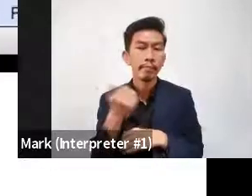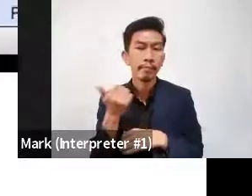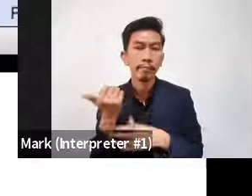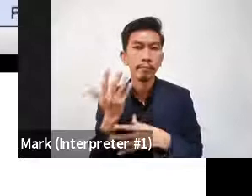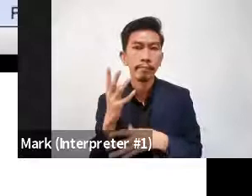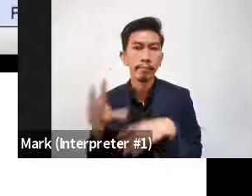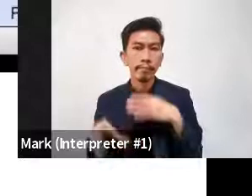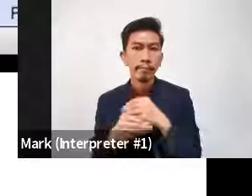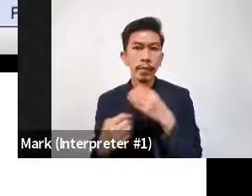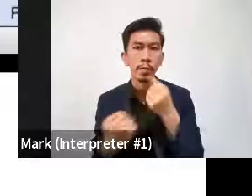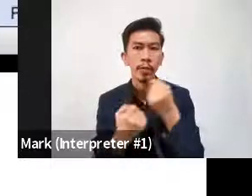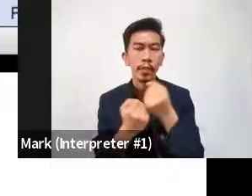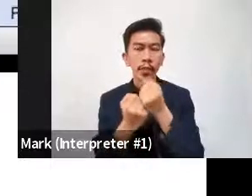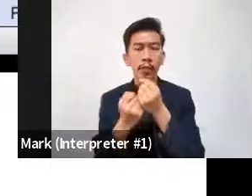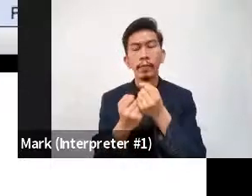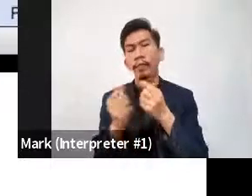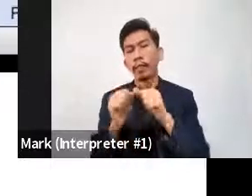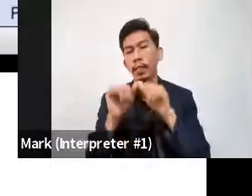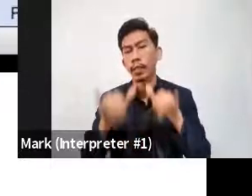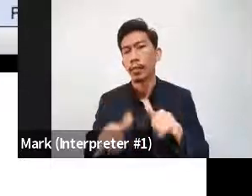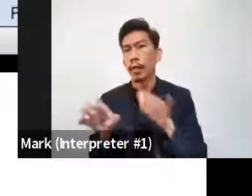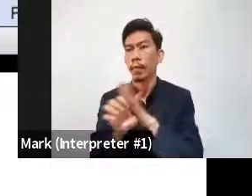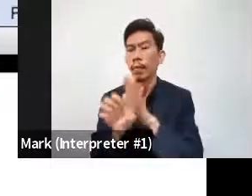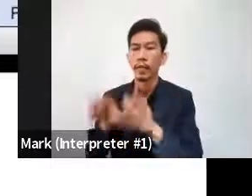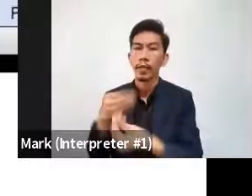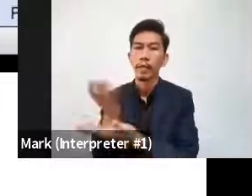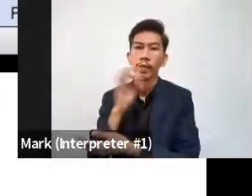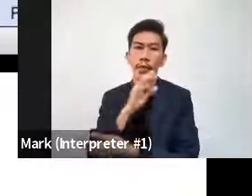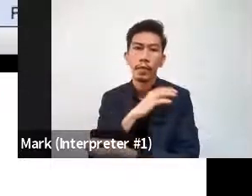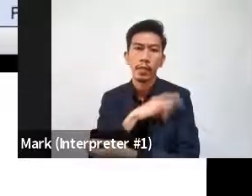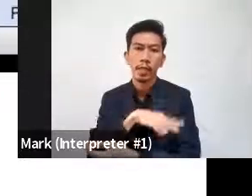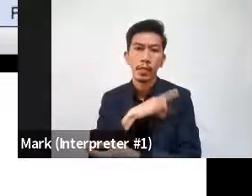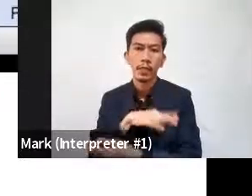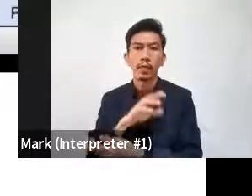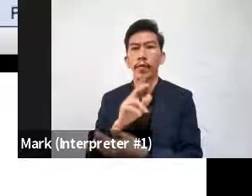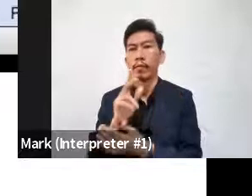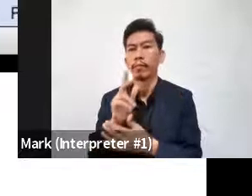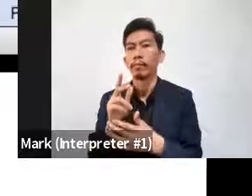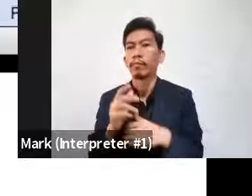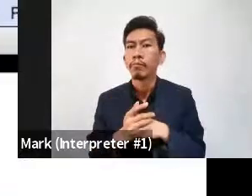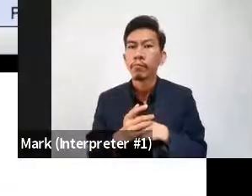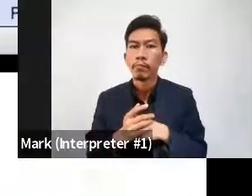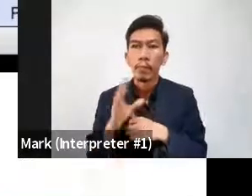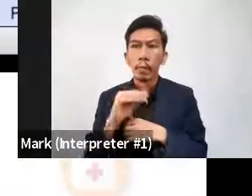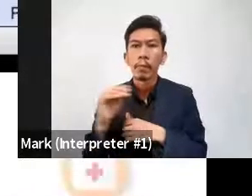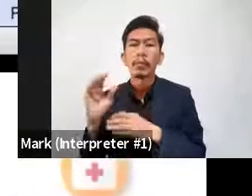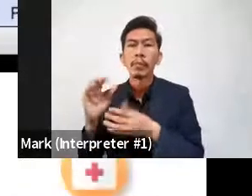some supporting mechanisms to provide incentives like third-party accreditation. Next slide, please.